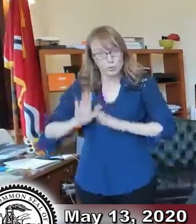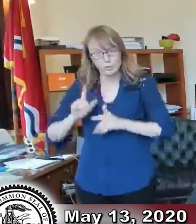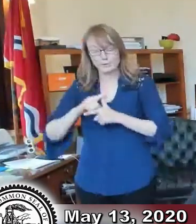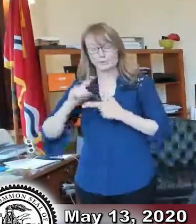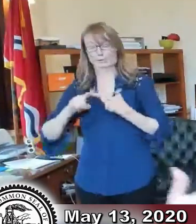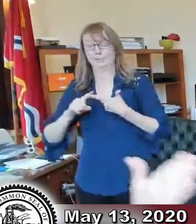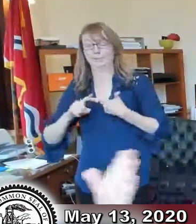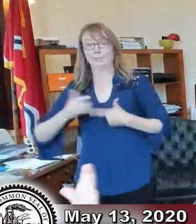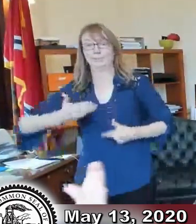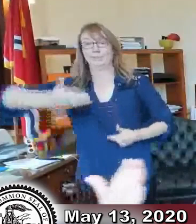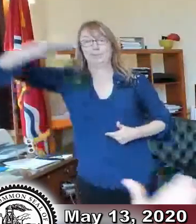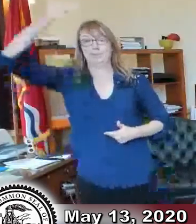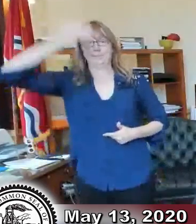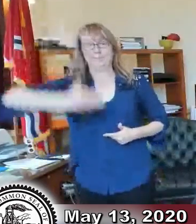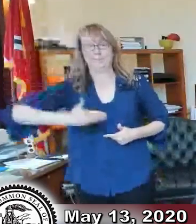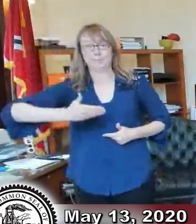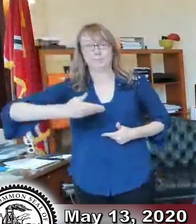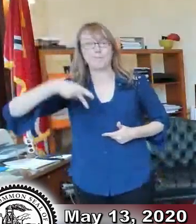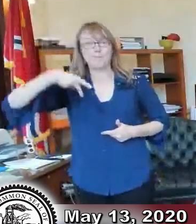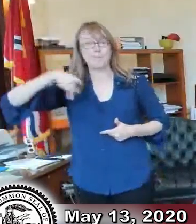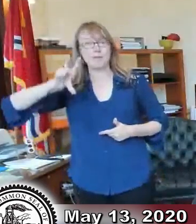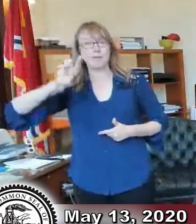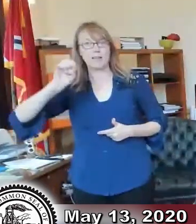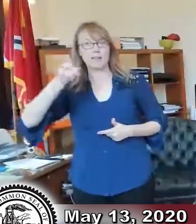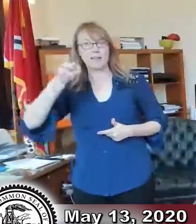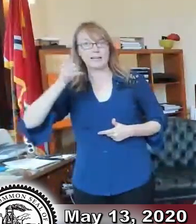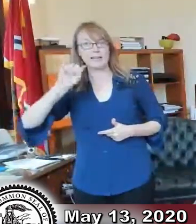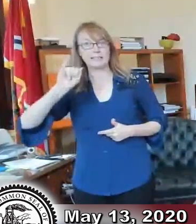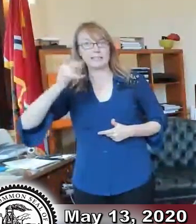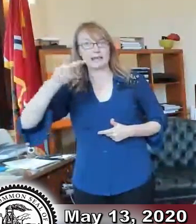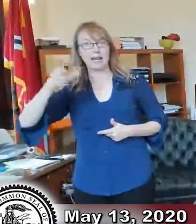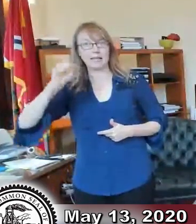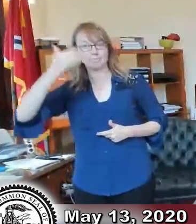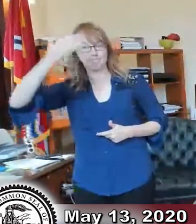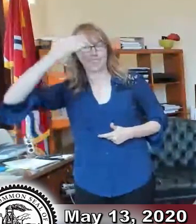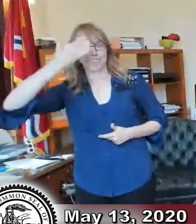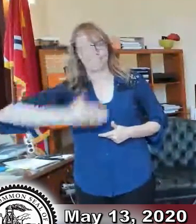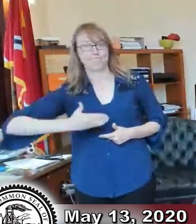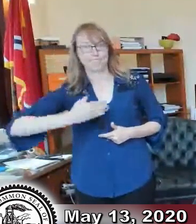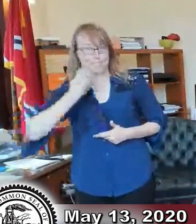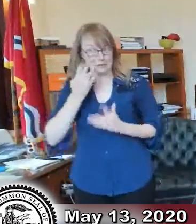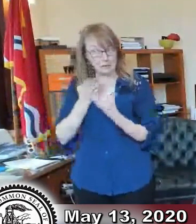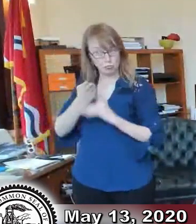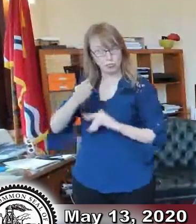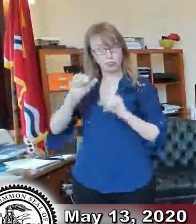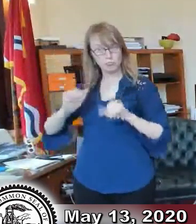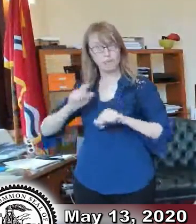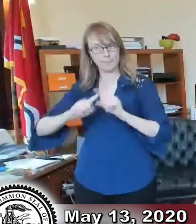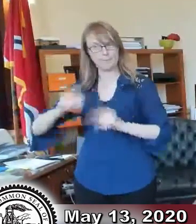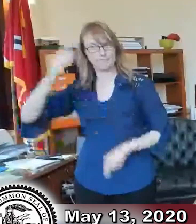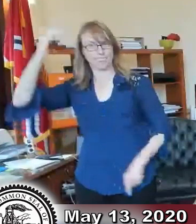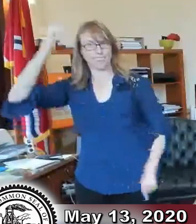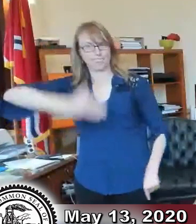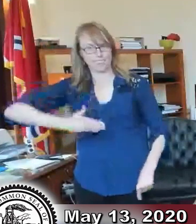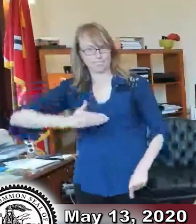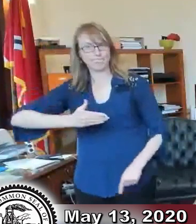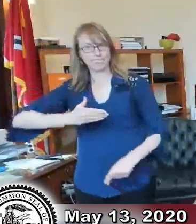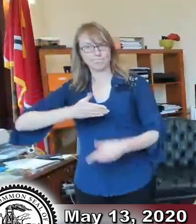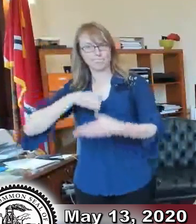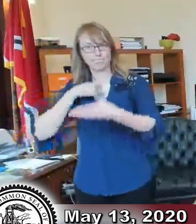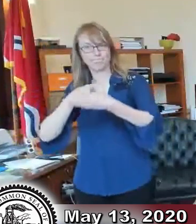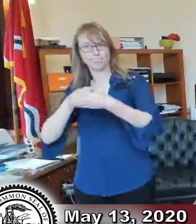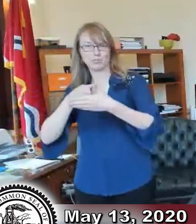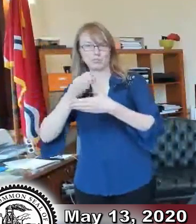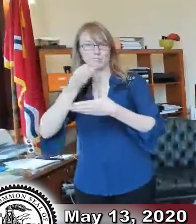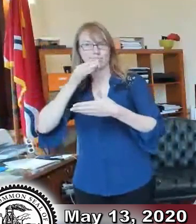putting plexi or some barrier between the customer and the person where you're paying, the pay